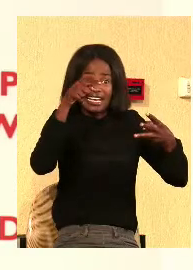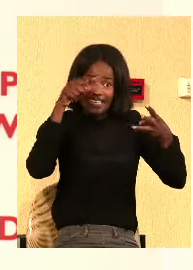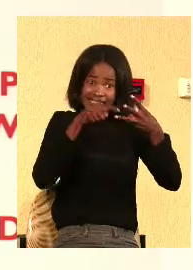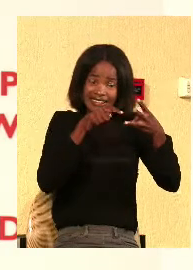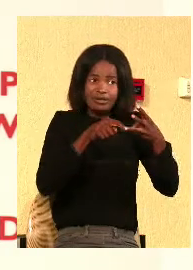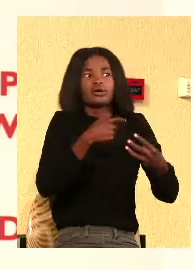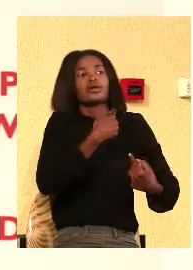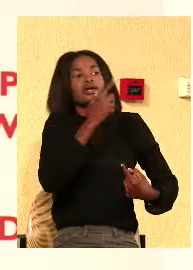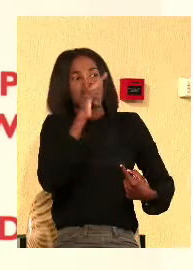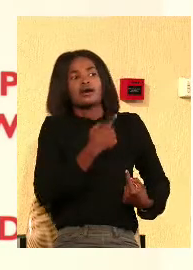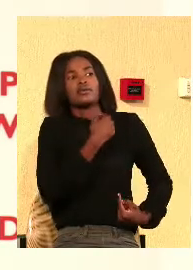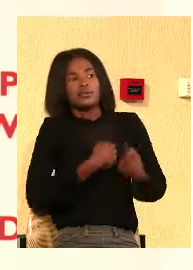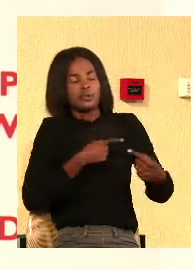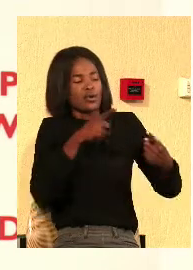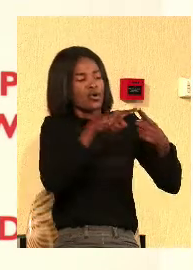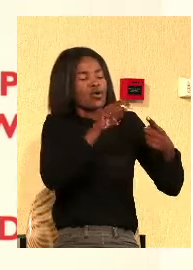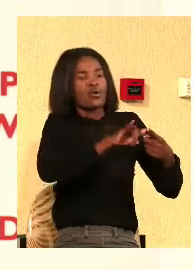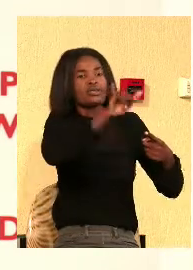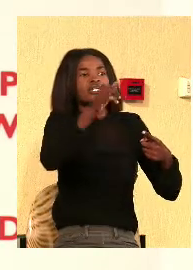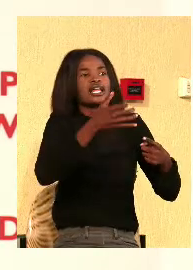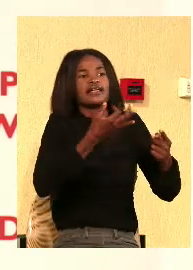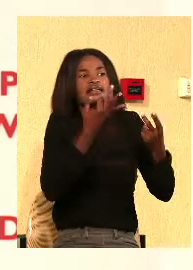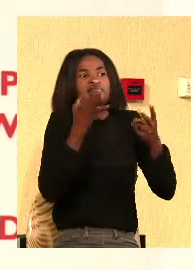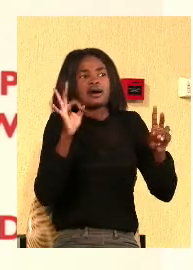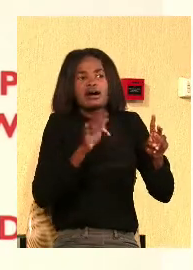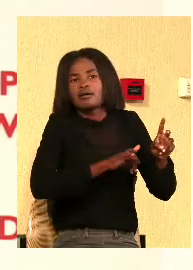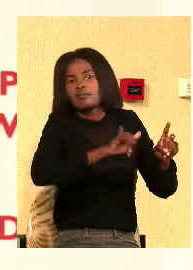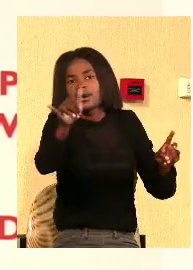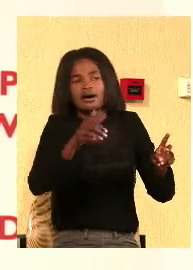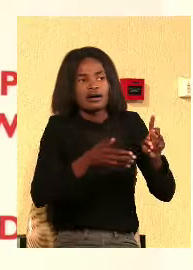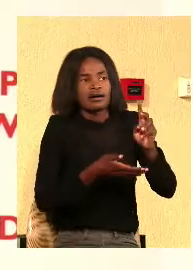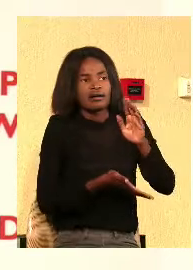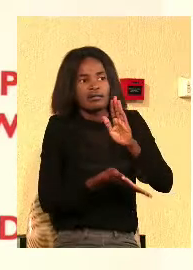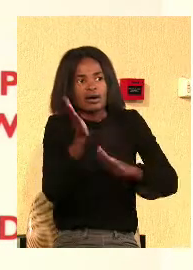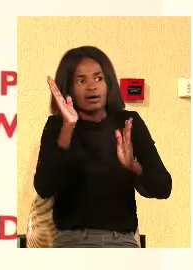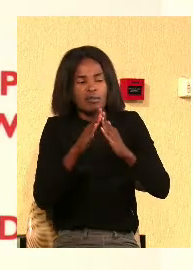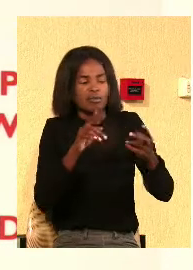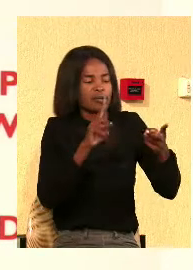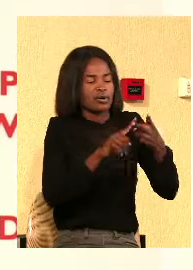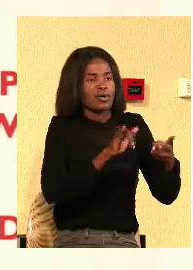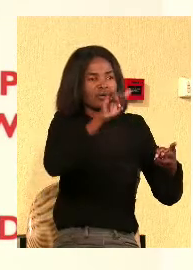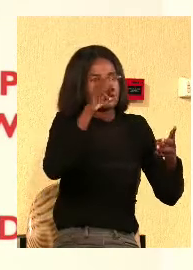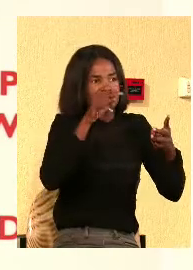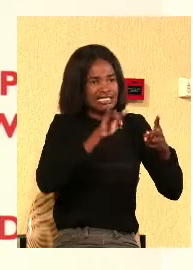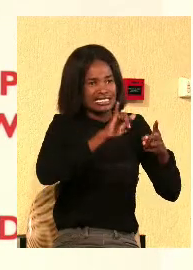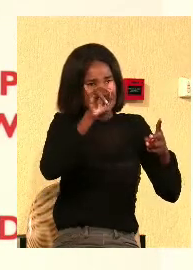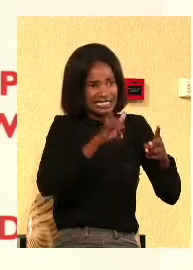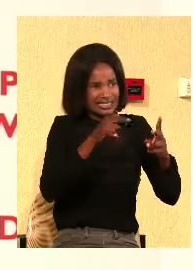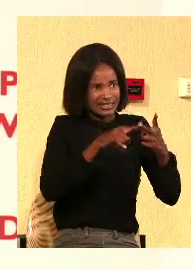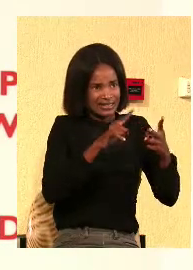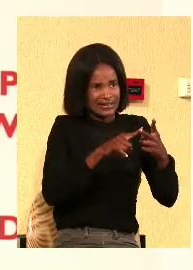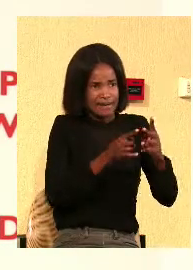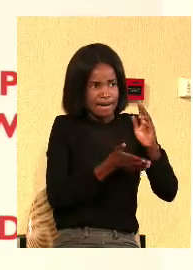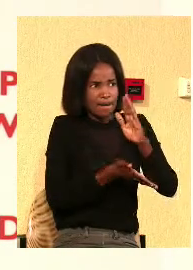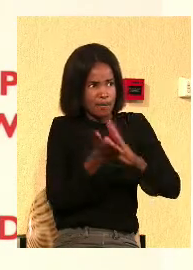quarantine us and you did not quarantine the other plane that landed in the morning? And that same day, I received